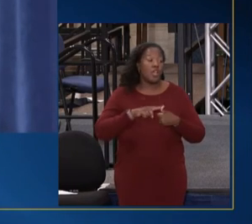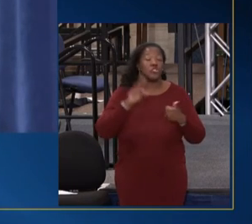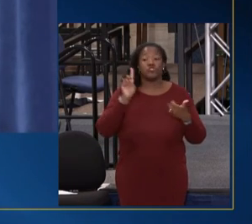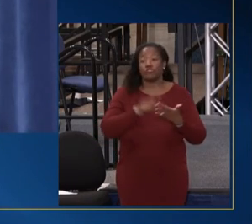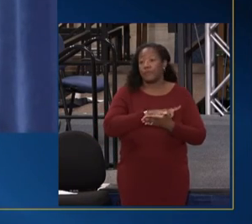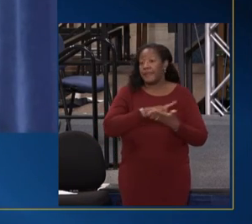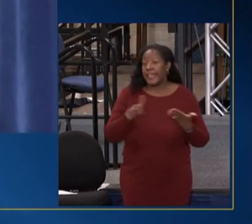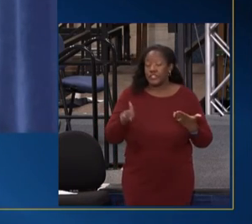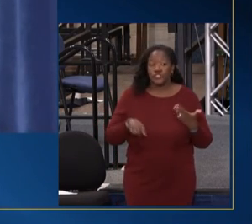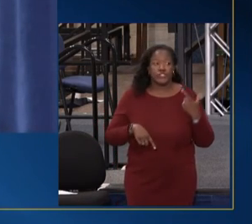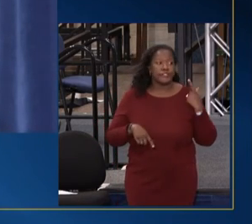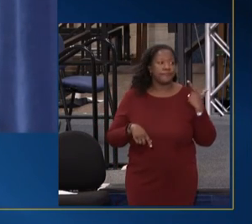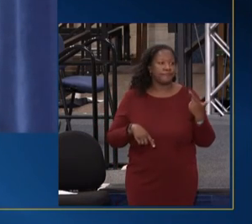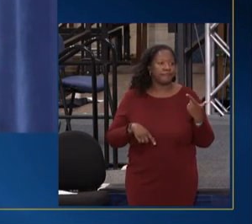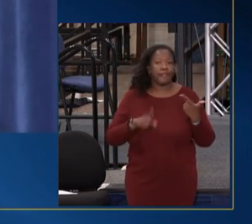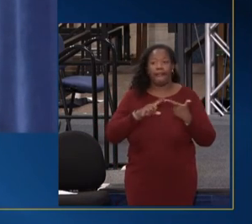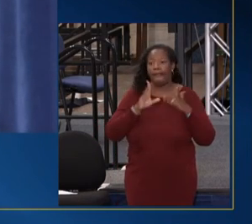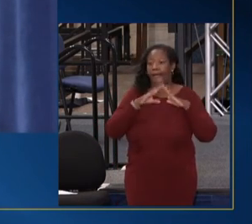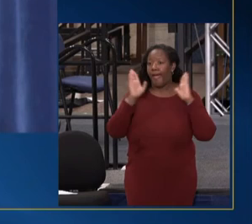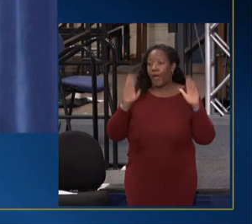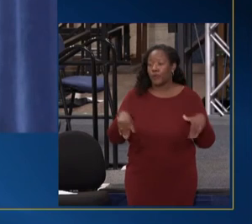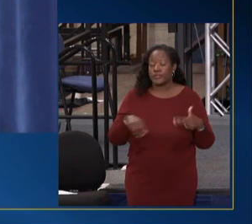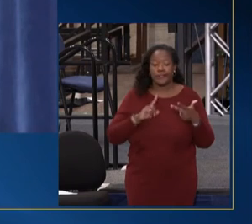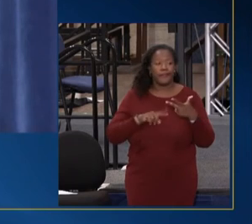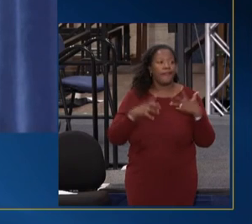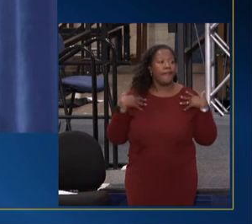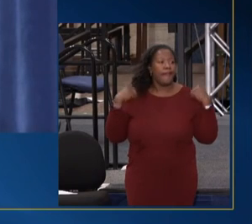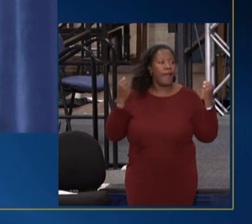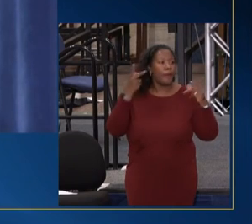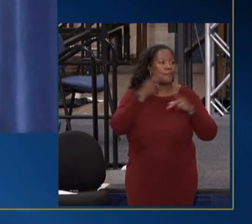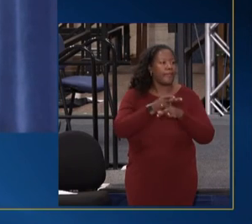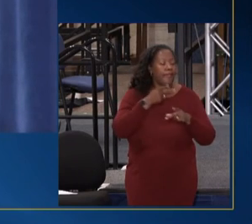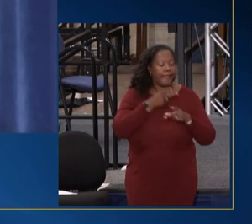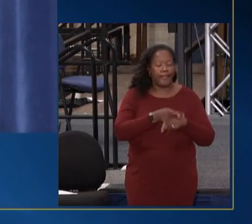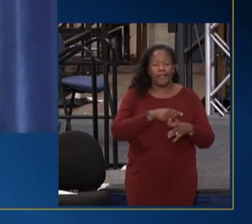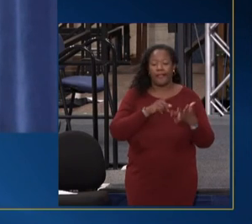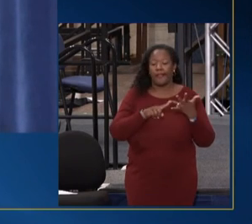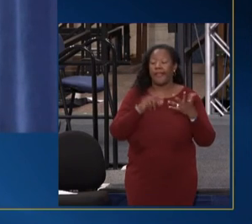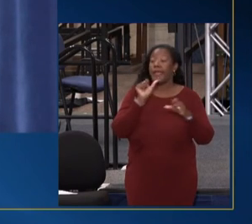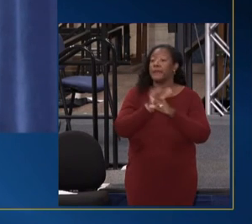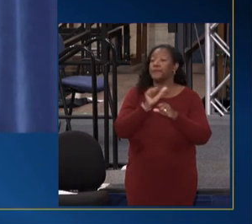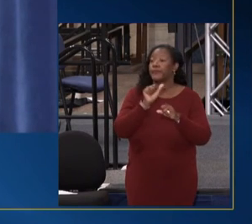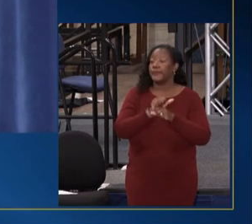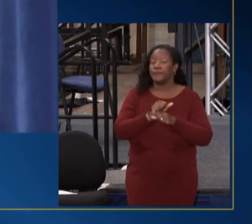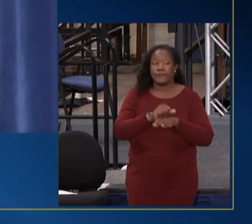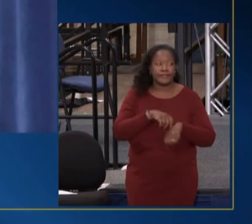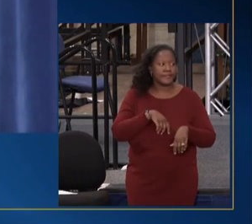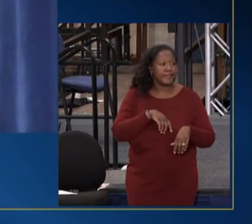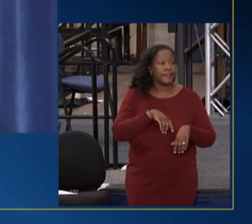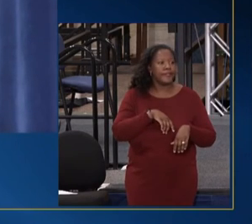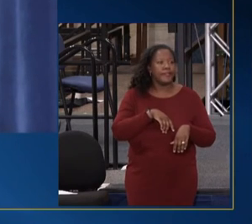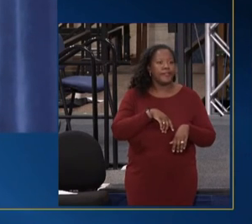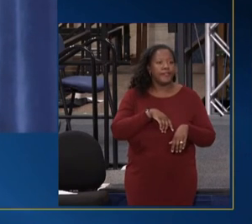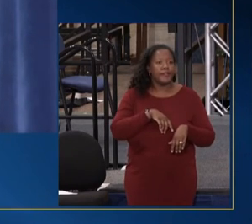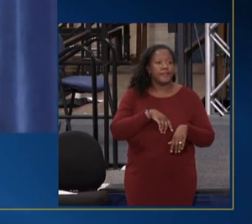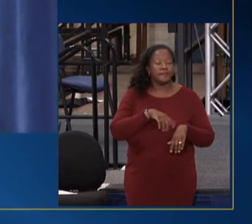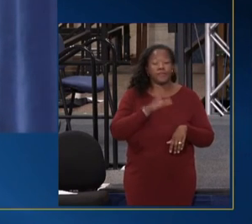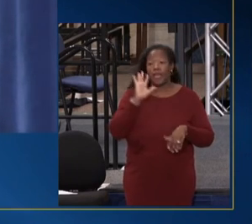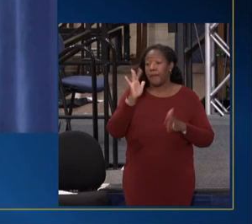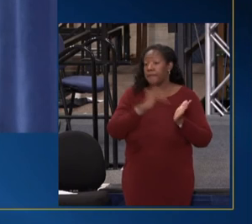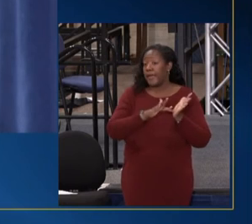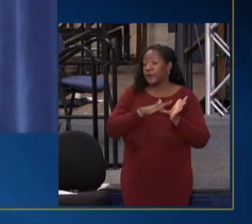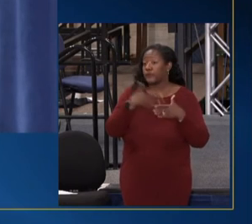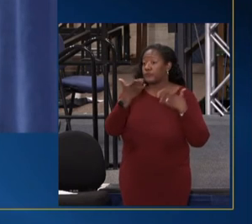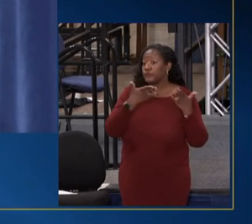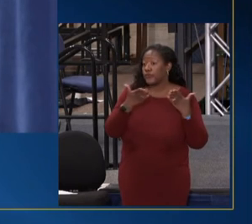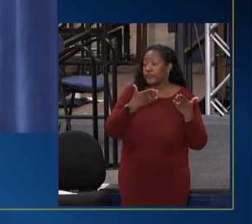discrimination, in housing, in healthcare, in employment. It has discrimination in medical